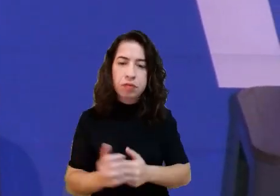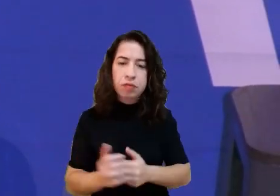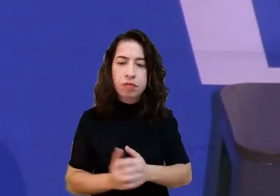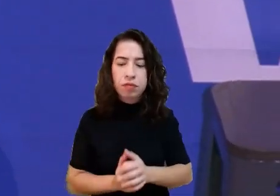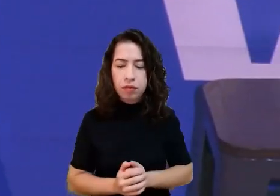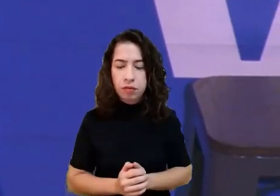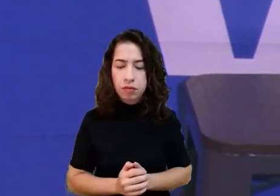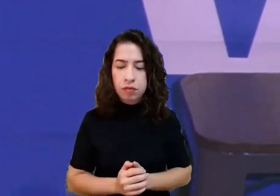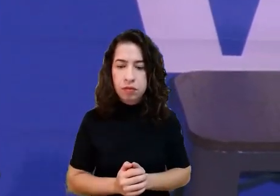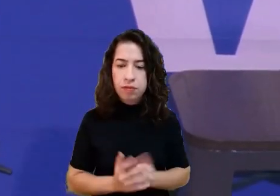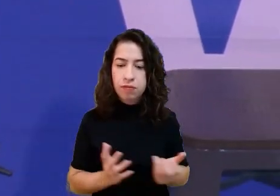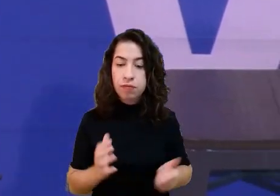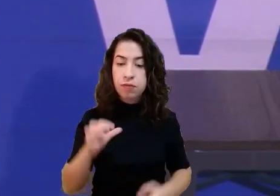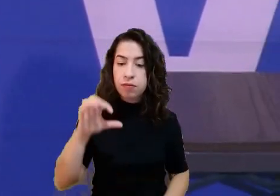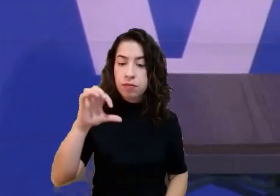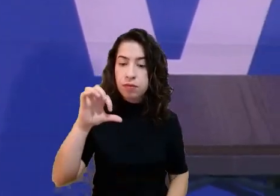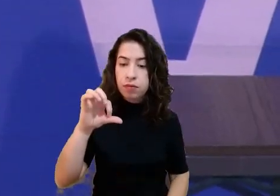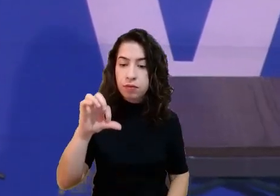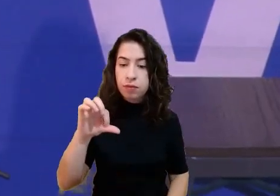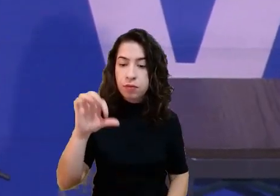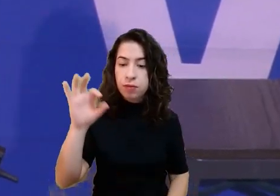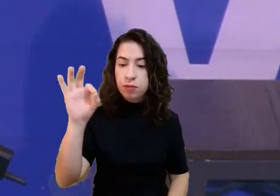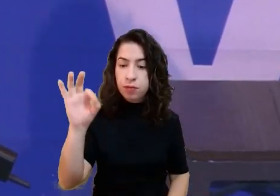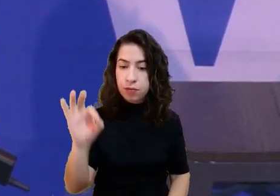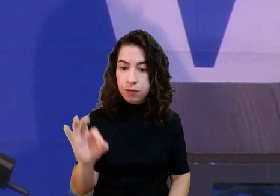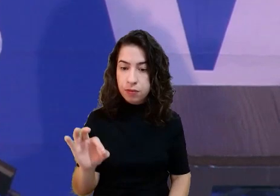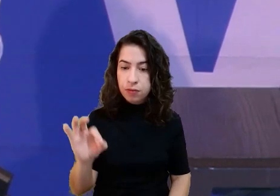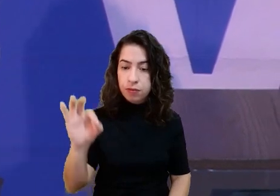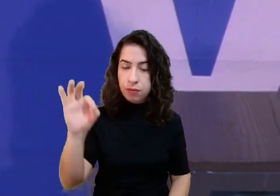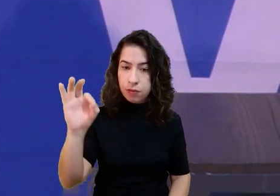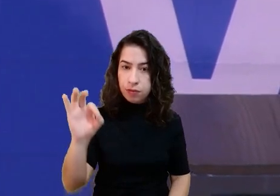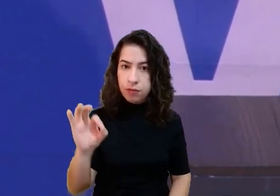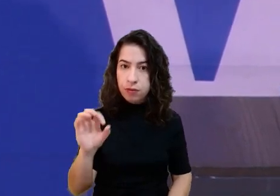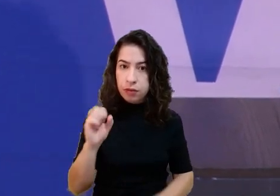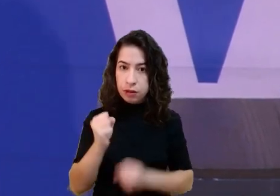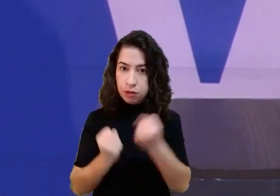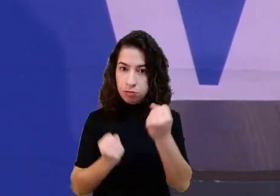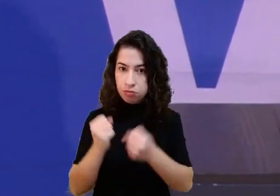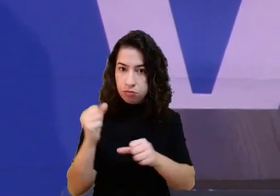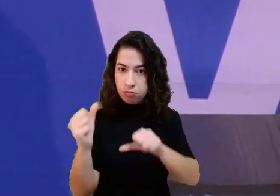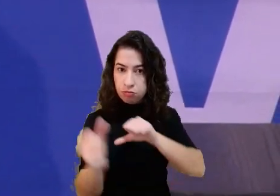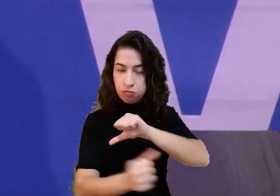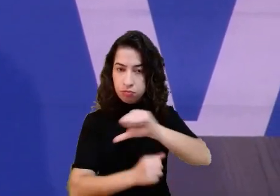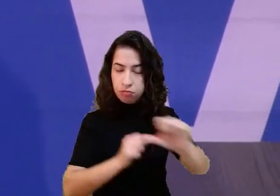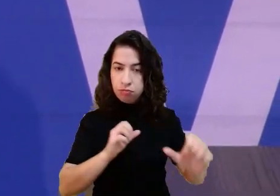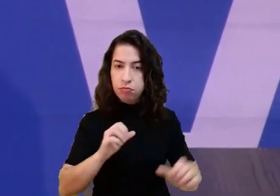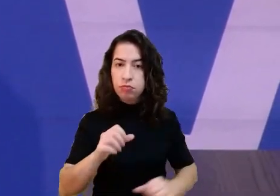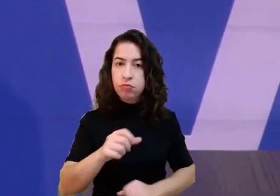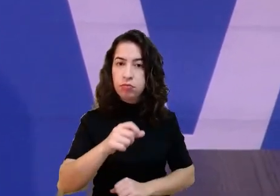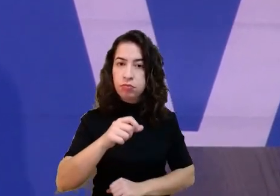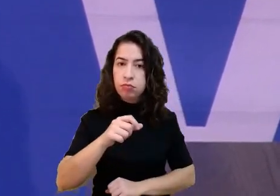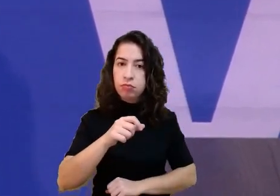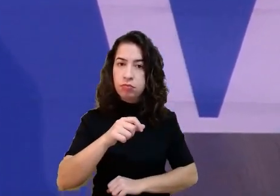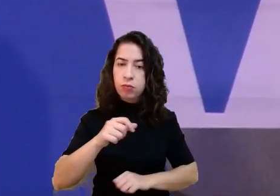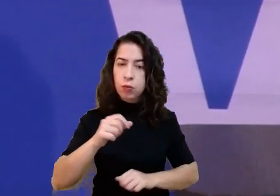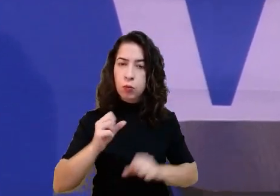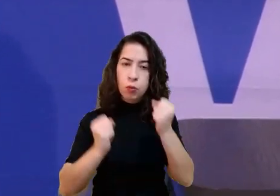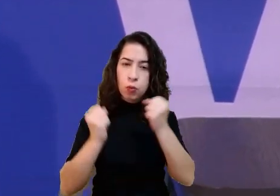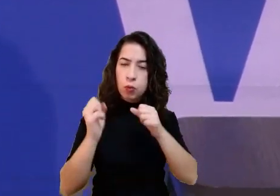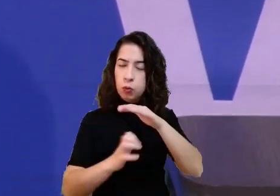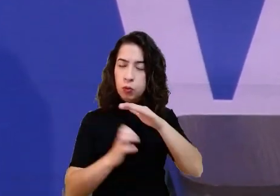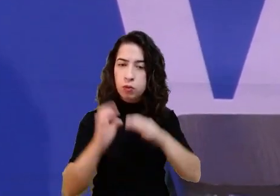So for that 9% of that transformation industry, our Brazilian industry